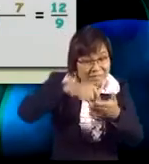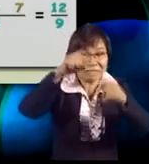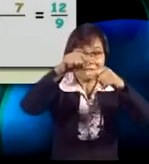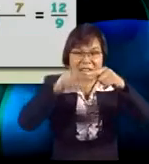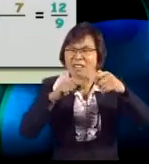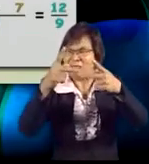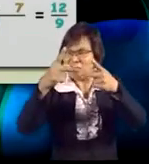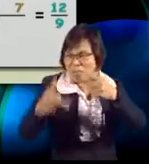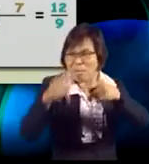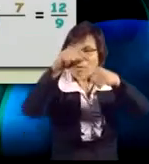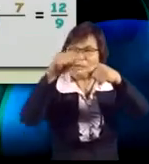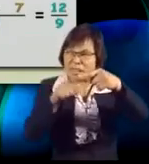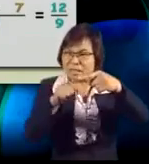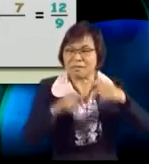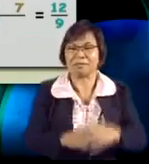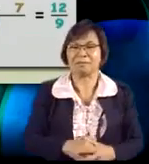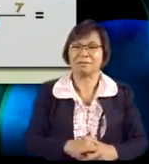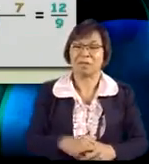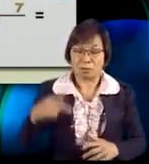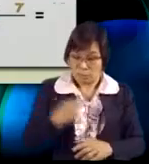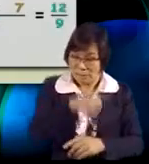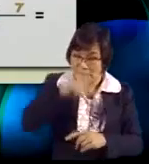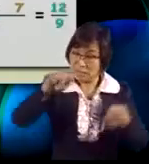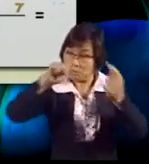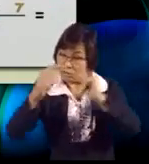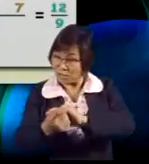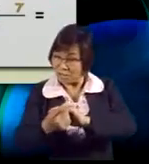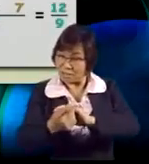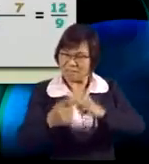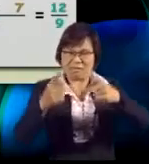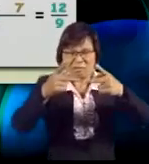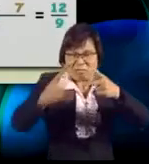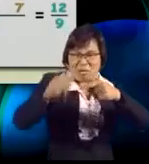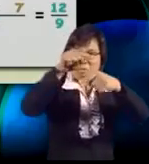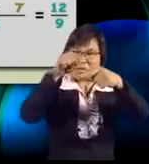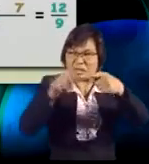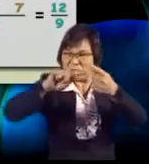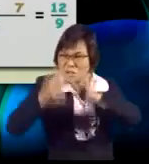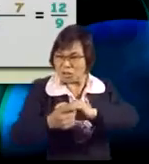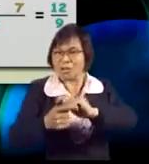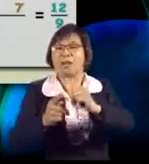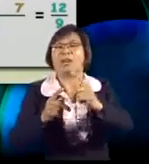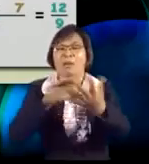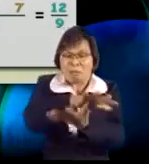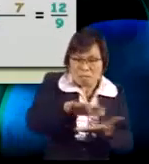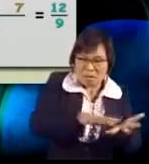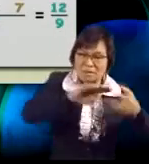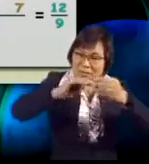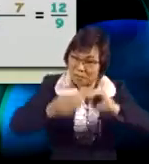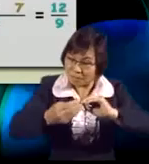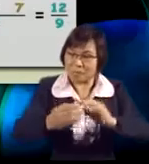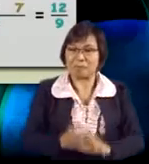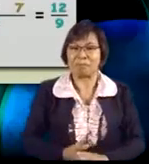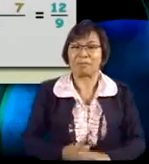remember, Nick called this type of fraction an improper fraction. We need to change the